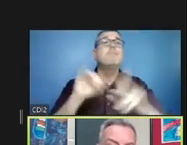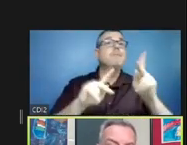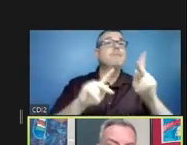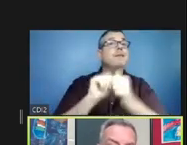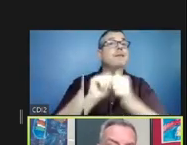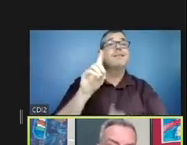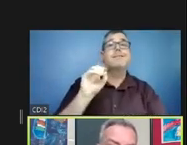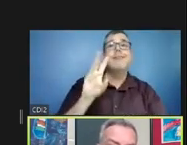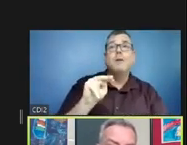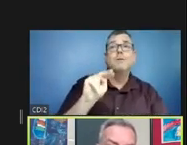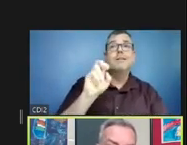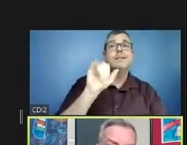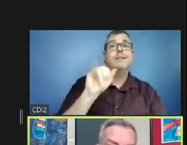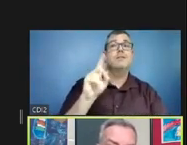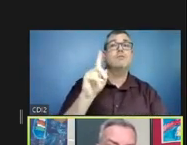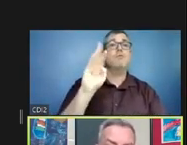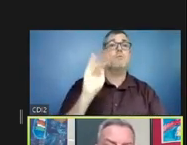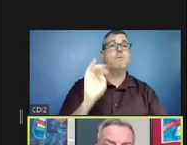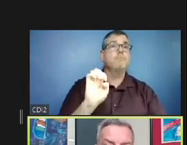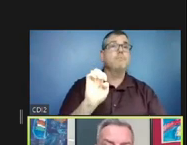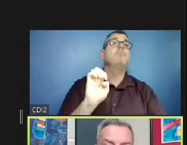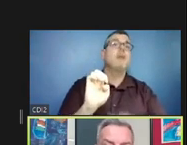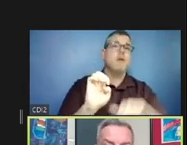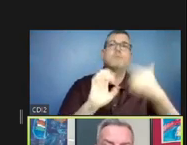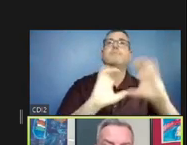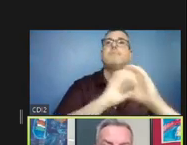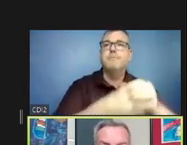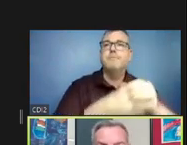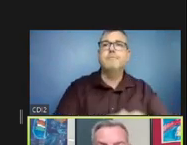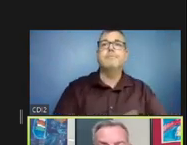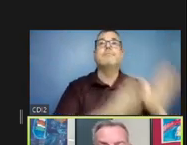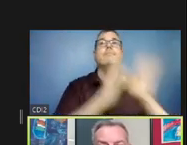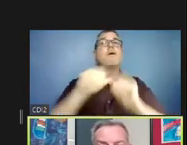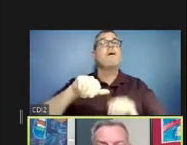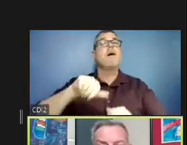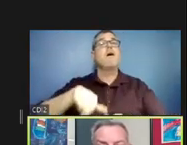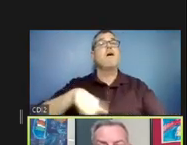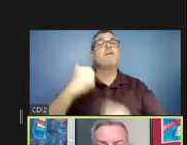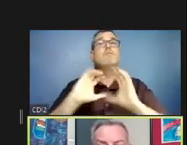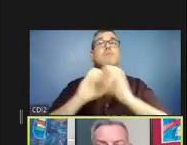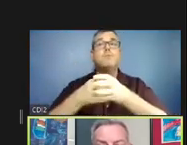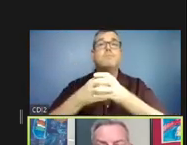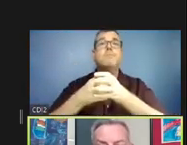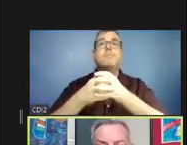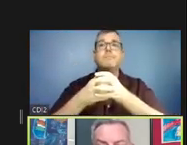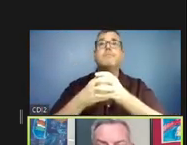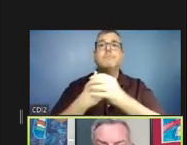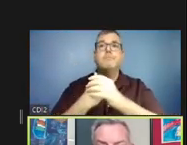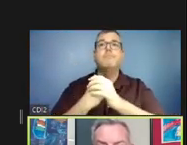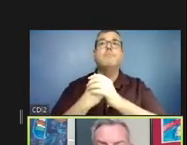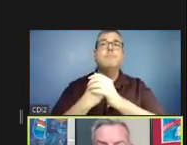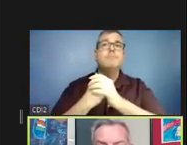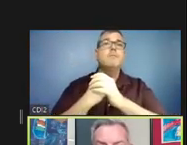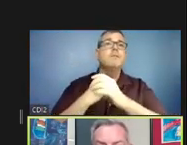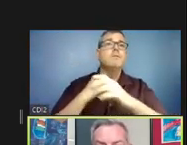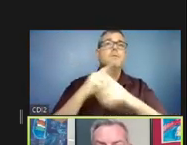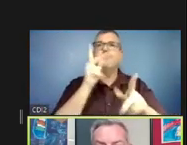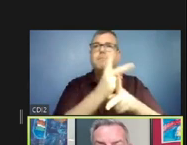paid or not, whether they're family or not. And we talk a little bit later about successes. We've got some good early successes